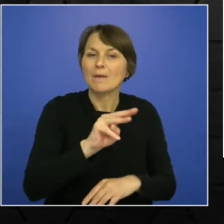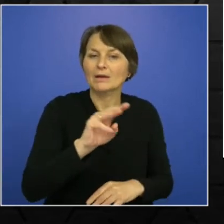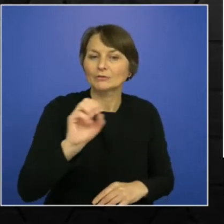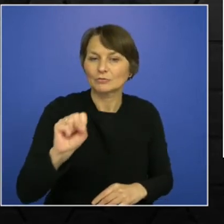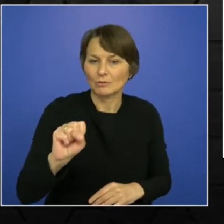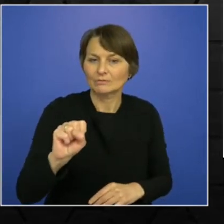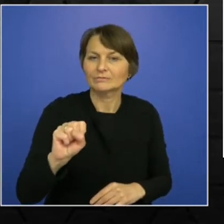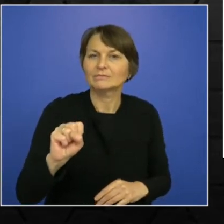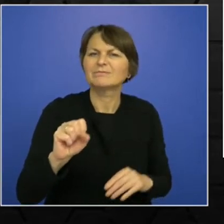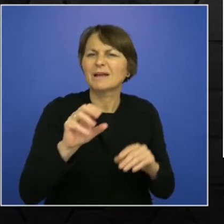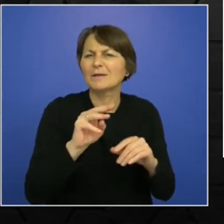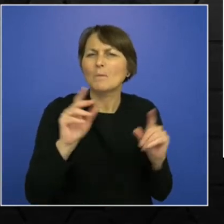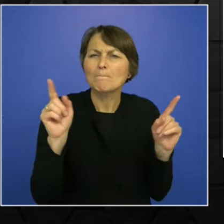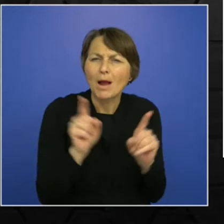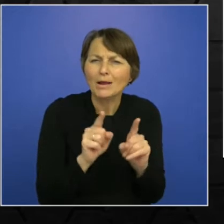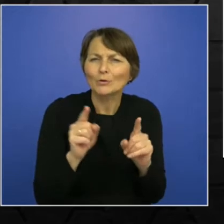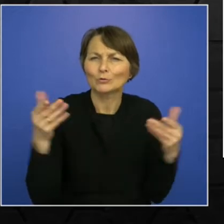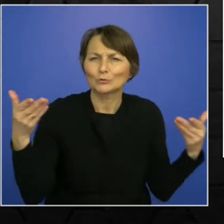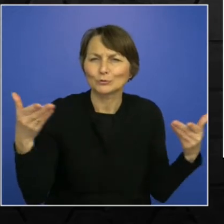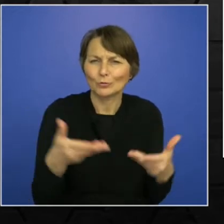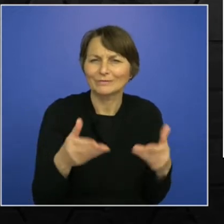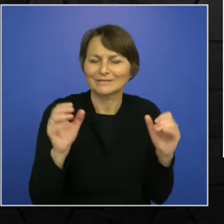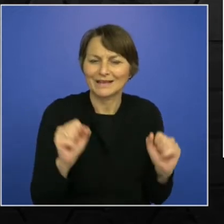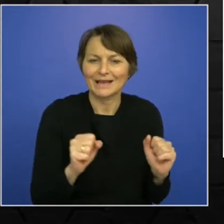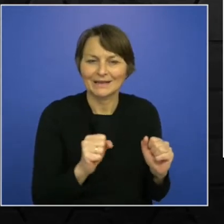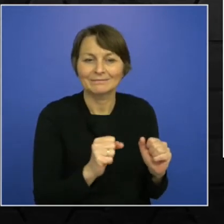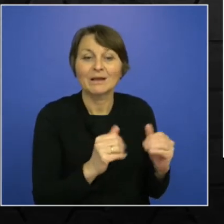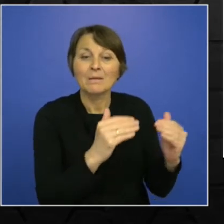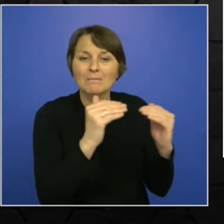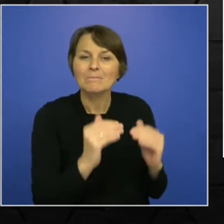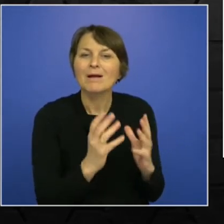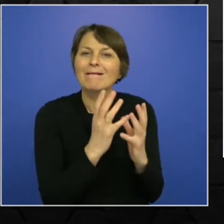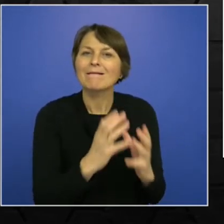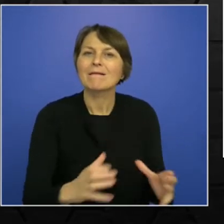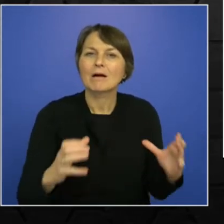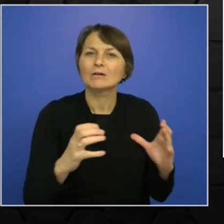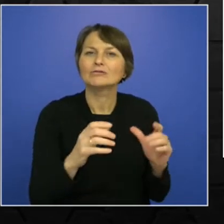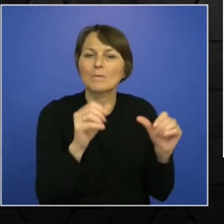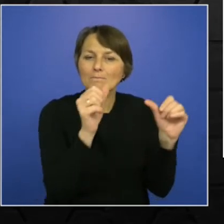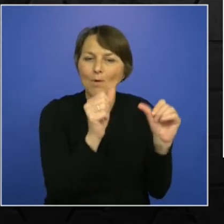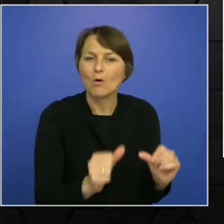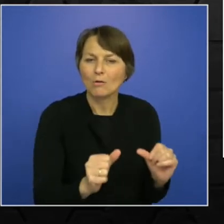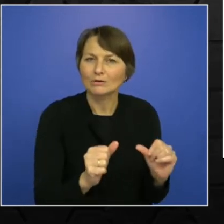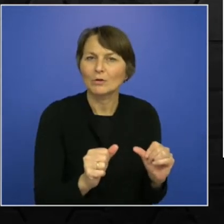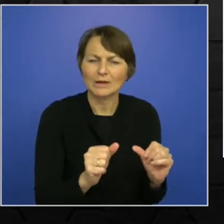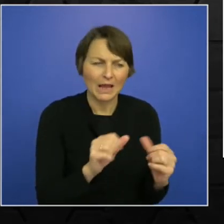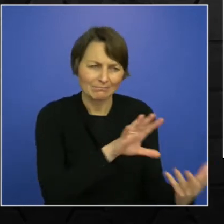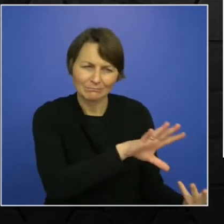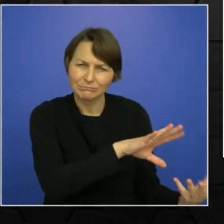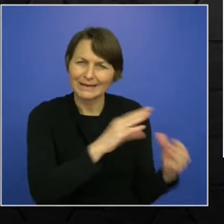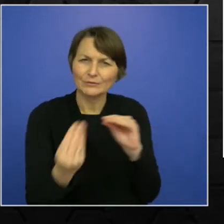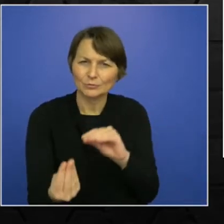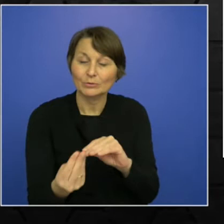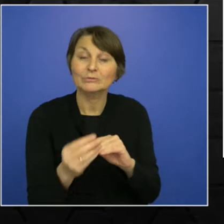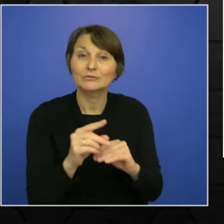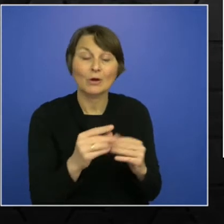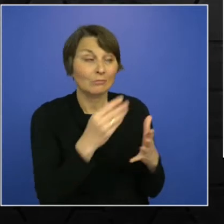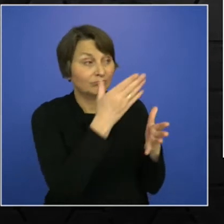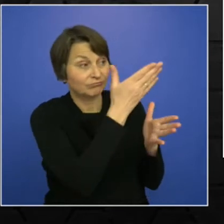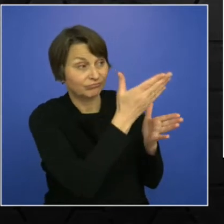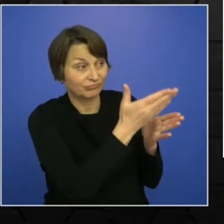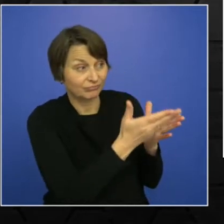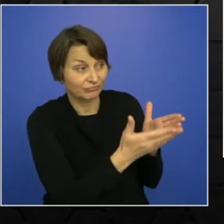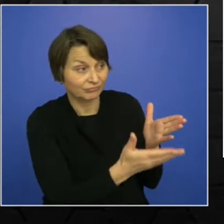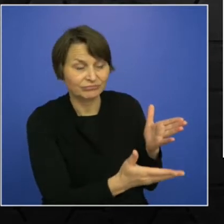So these are all the features of Microsoft machine learning Spark. So just imagine that it is making the best of both the worlds, taking the best